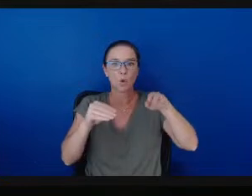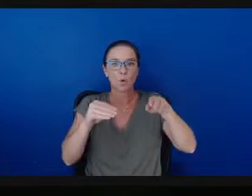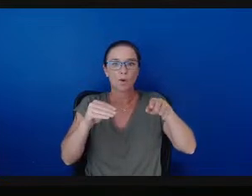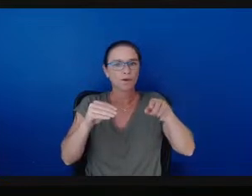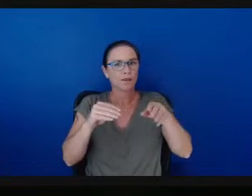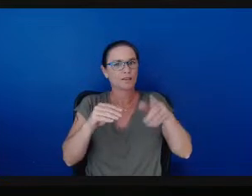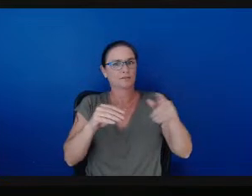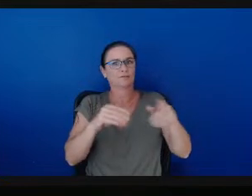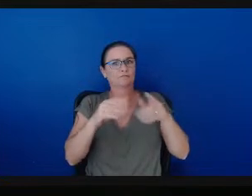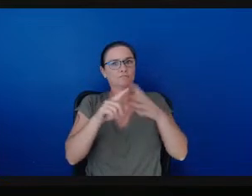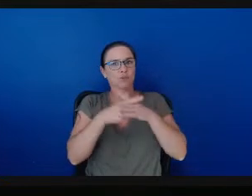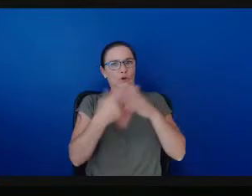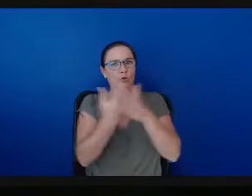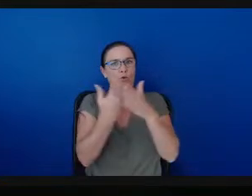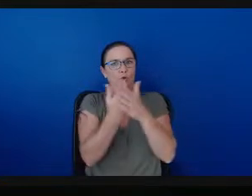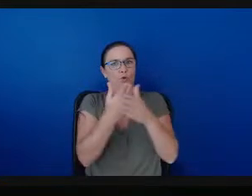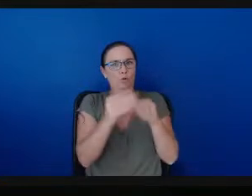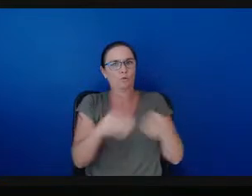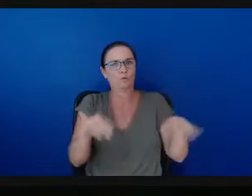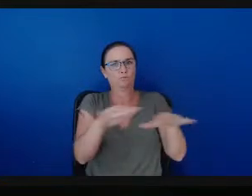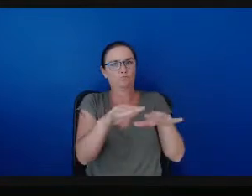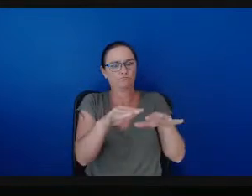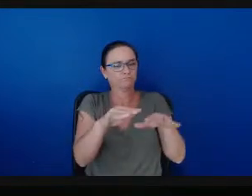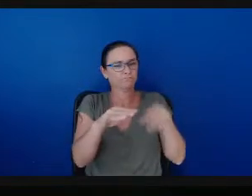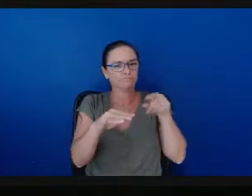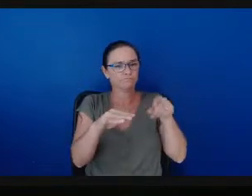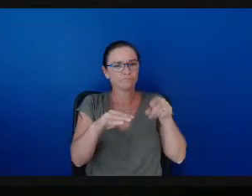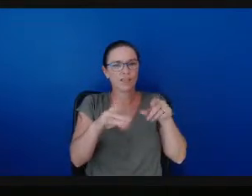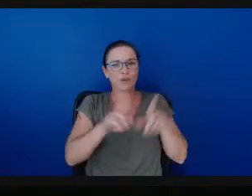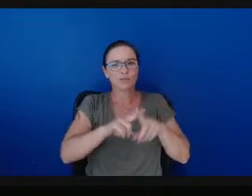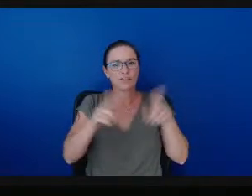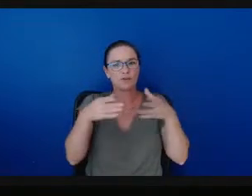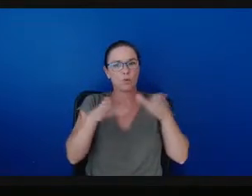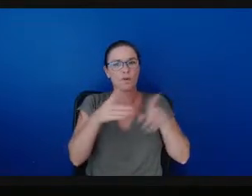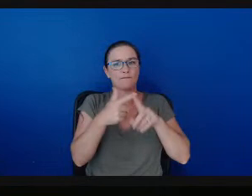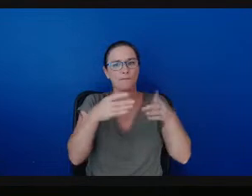ground that was in a different direction from those cracks.